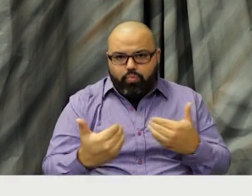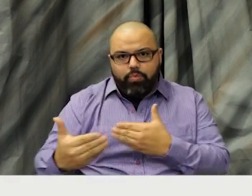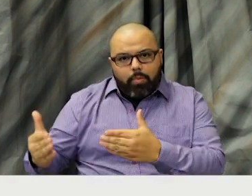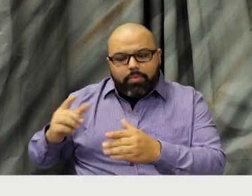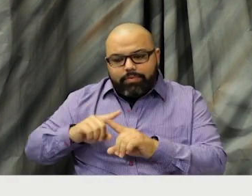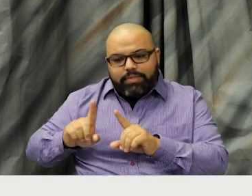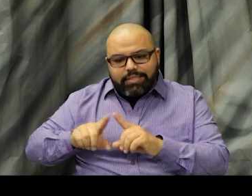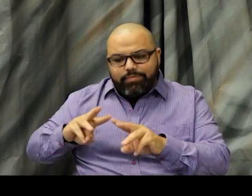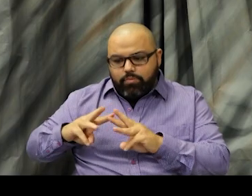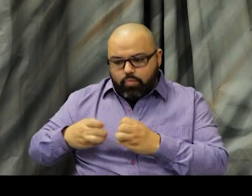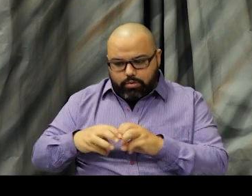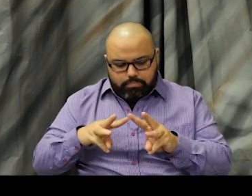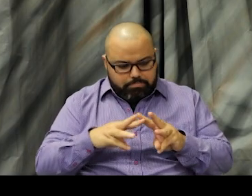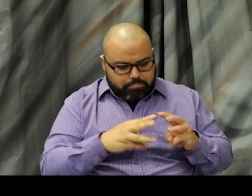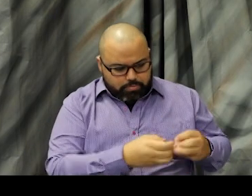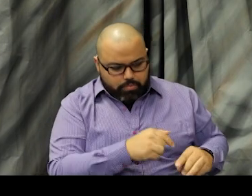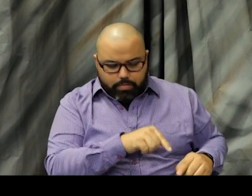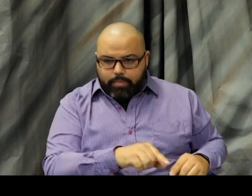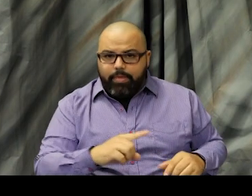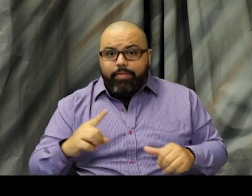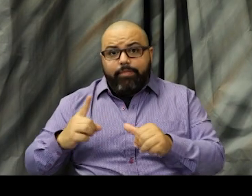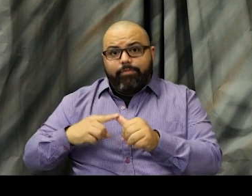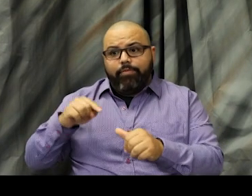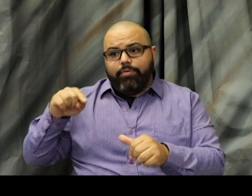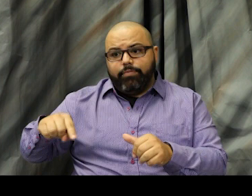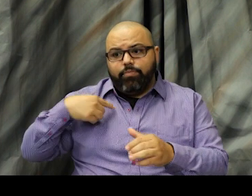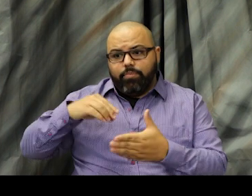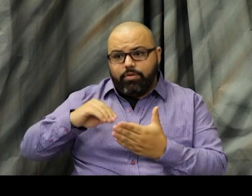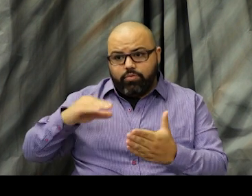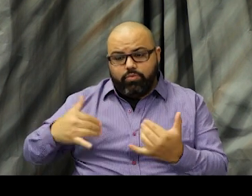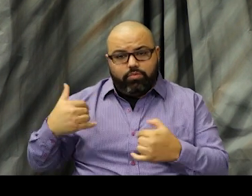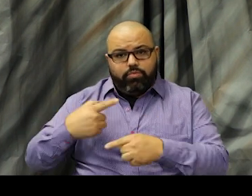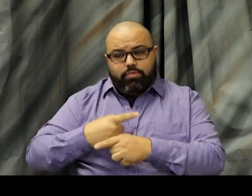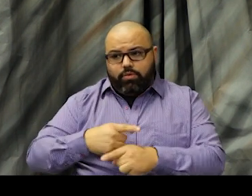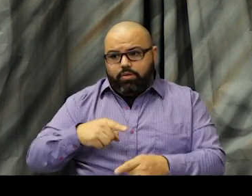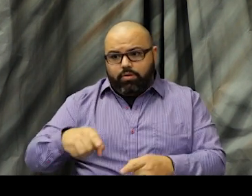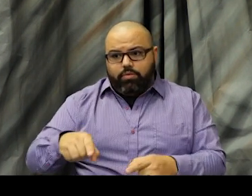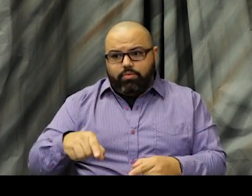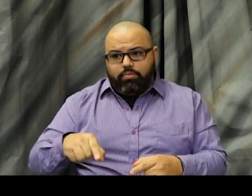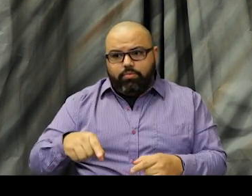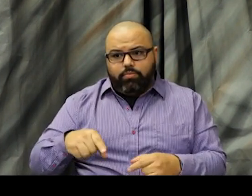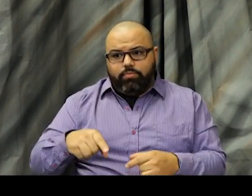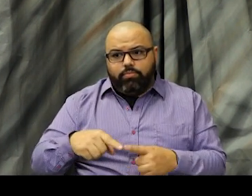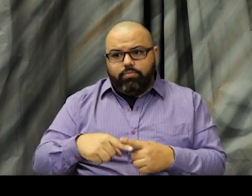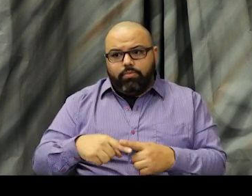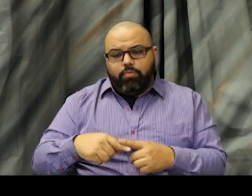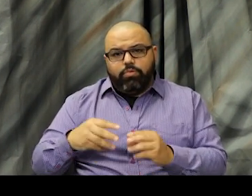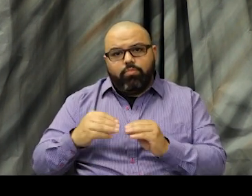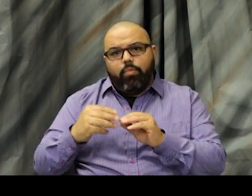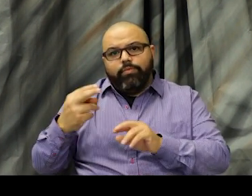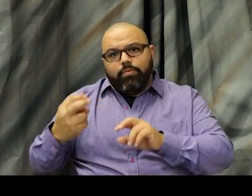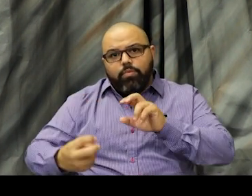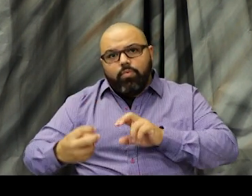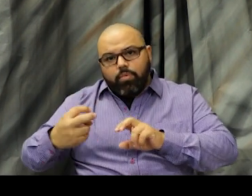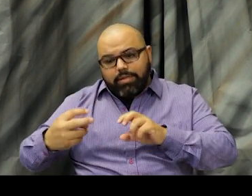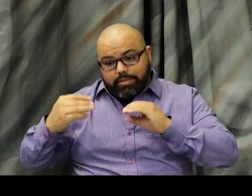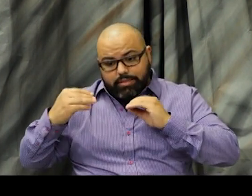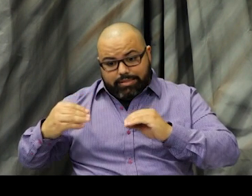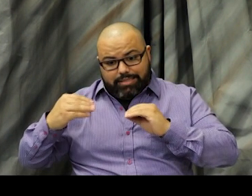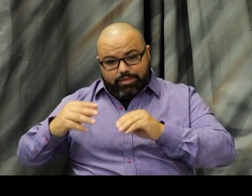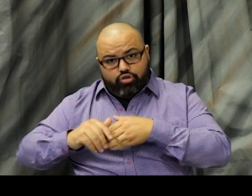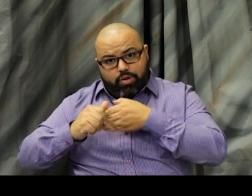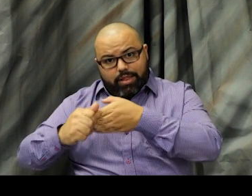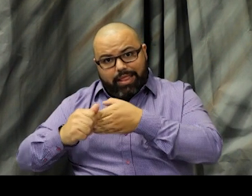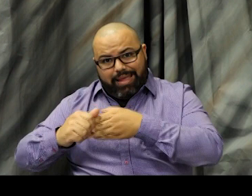series of different workshops. The first workshop for my students today was a one-on-one